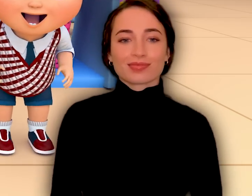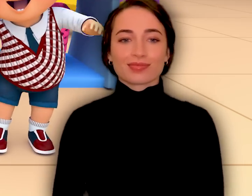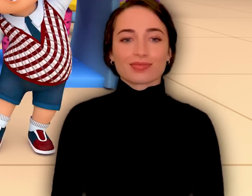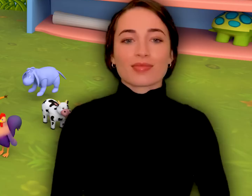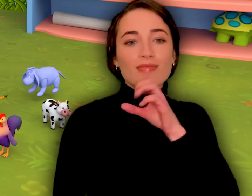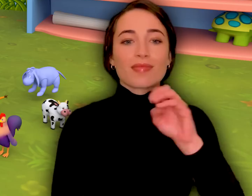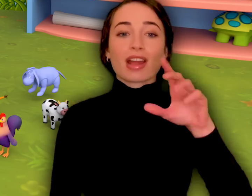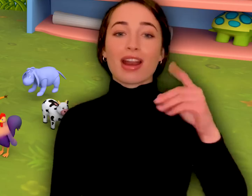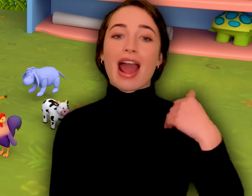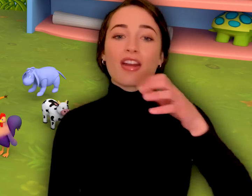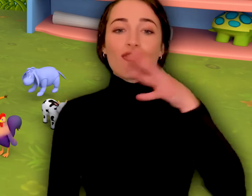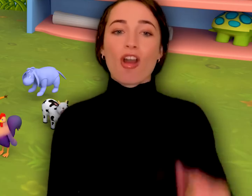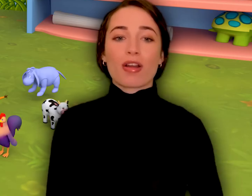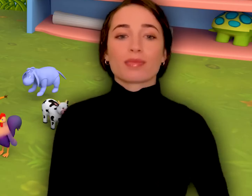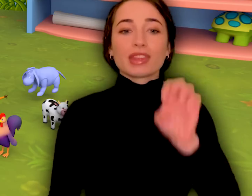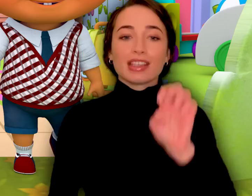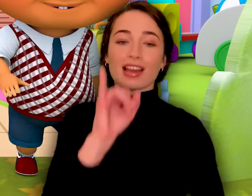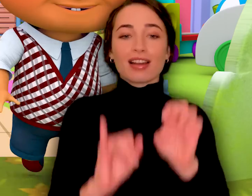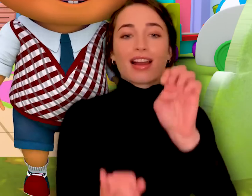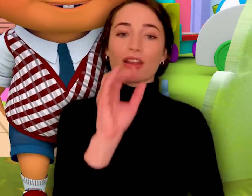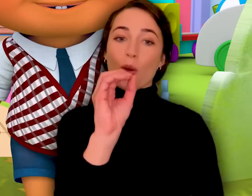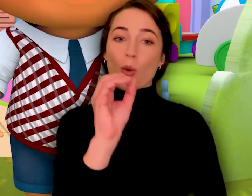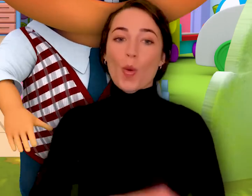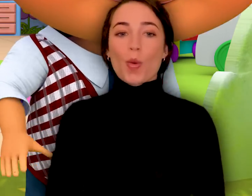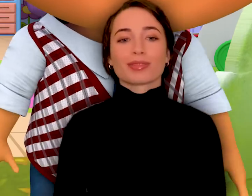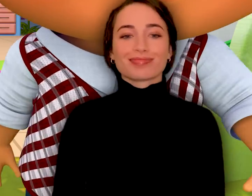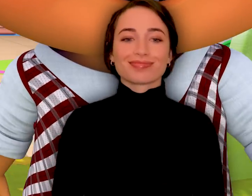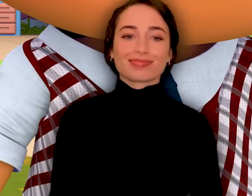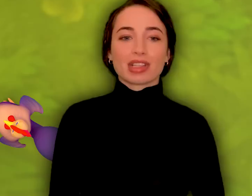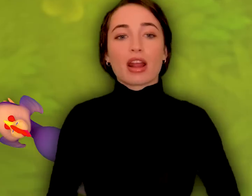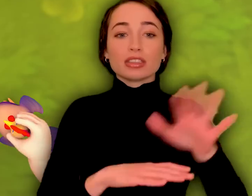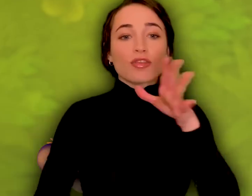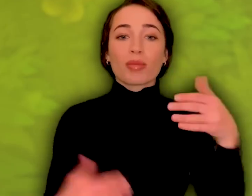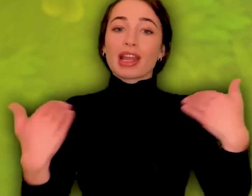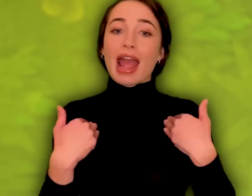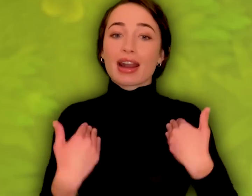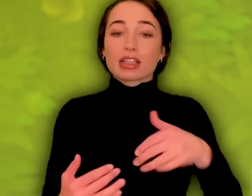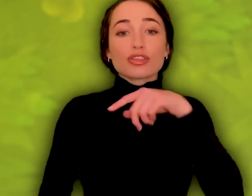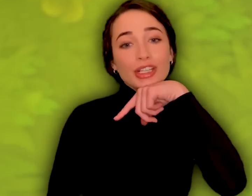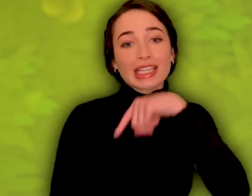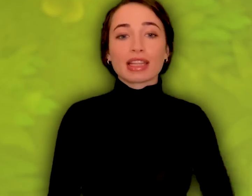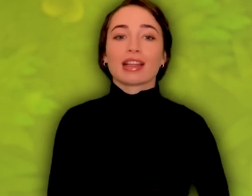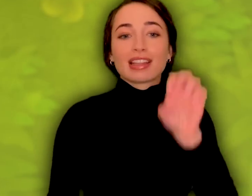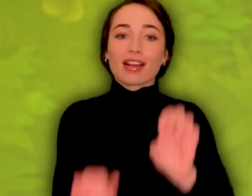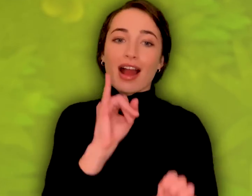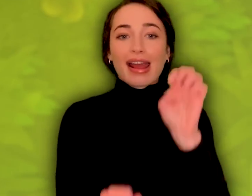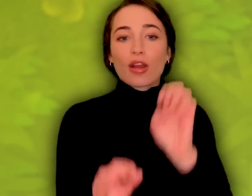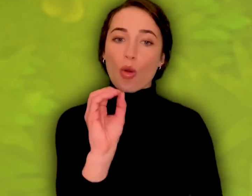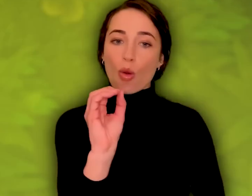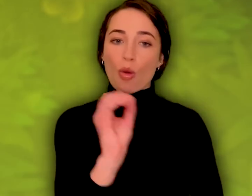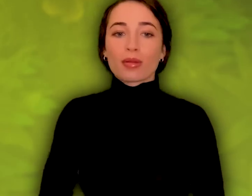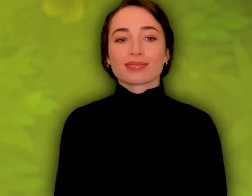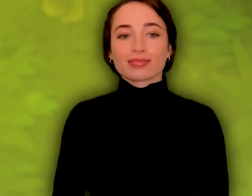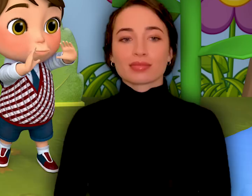E Old McDonald had a farm e i e-i o and on his farm he had a turkey E I